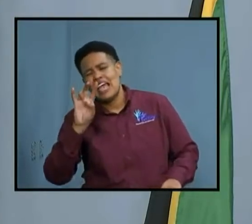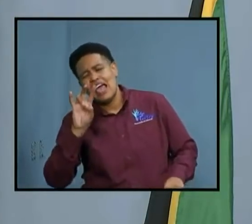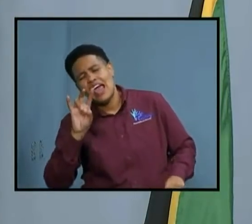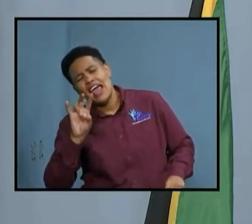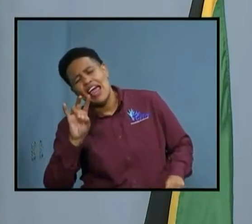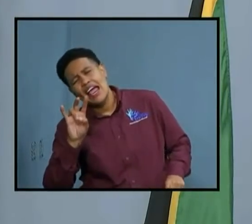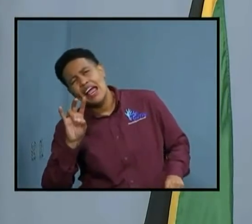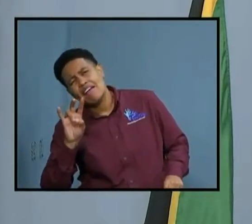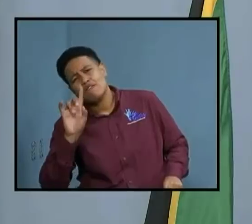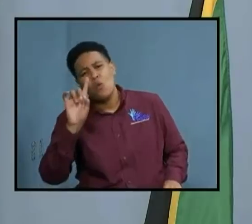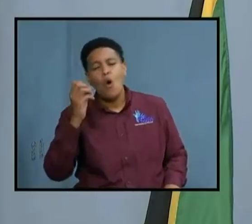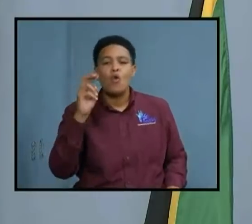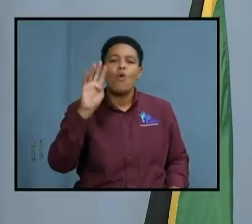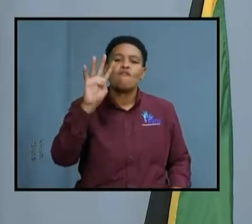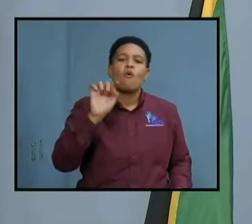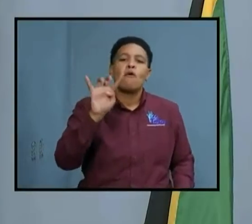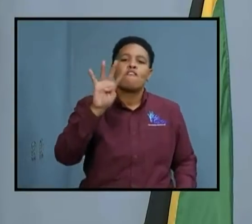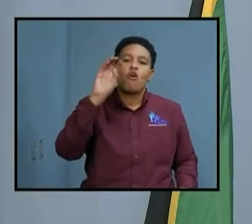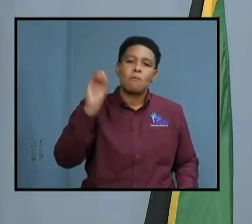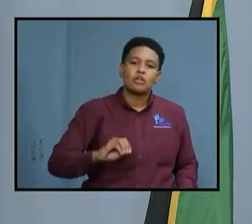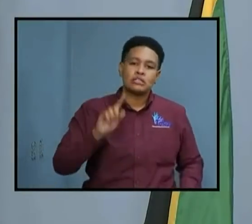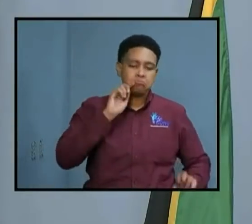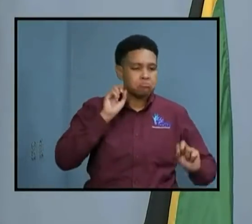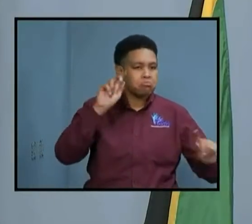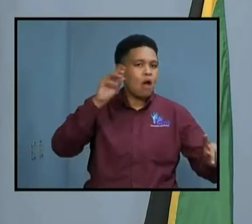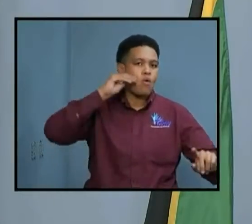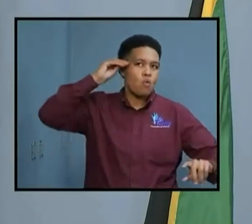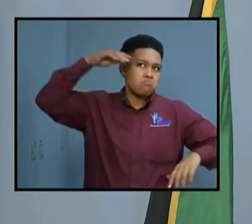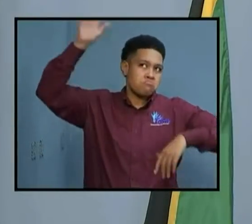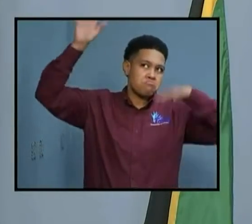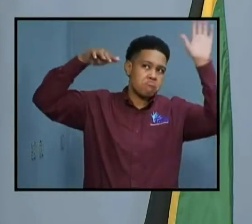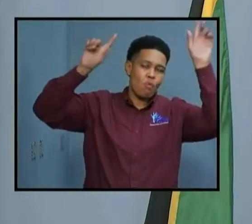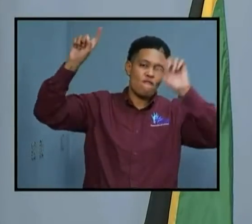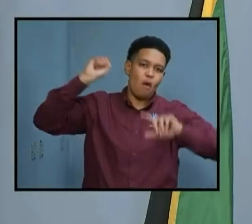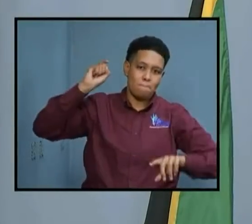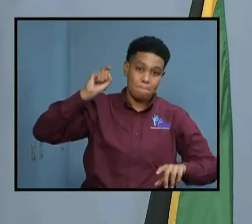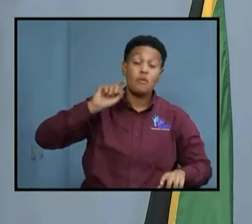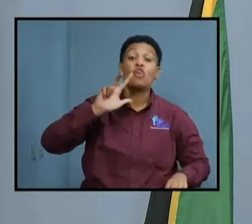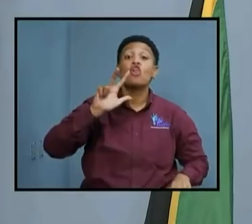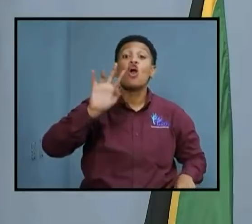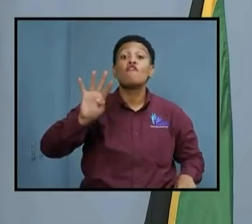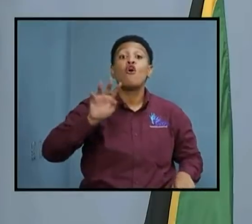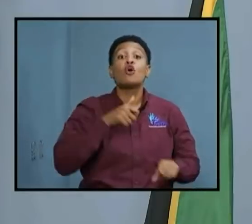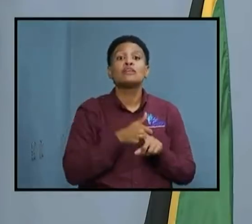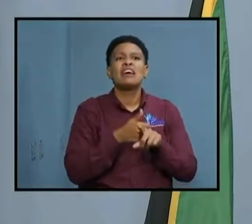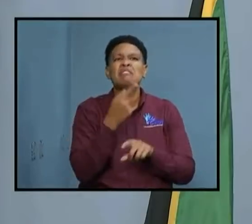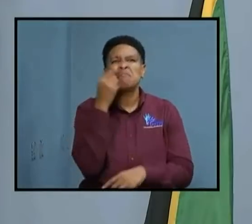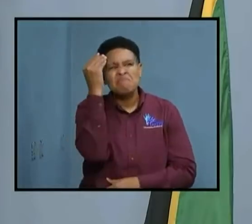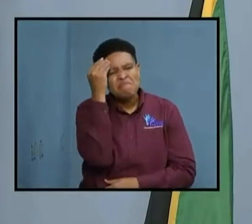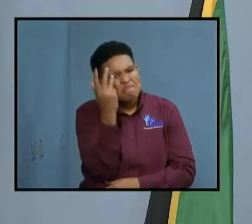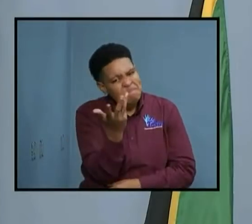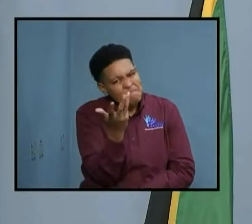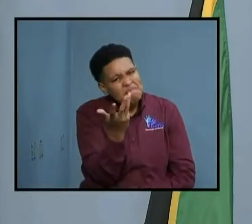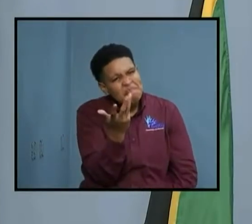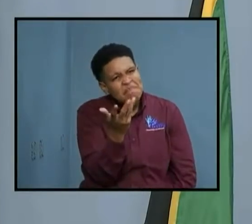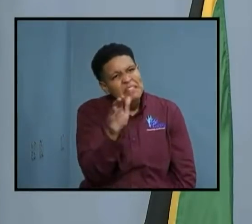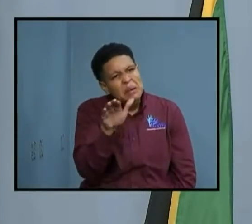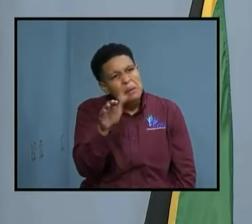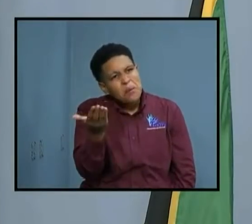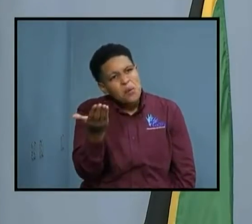71 or 4.4% have returned to their countries of origin. 34, as I said earlier, have